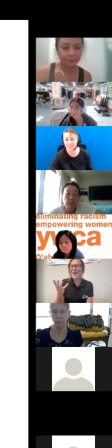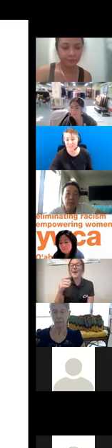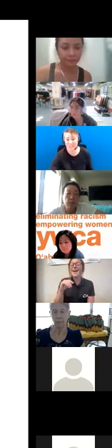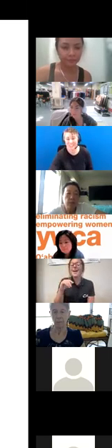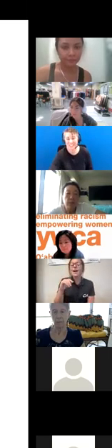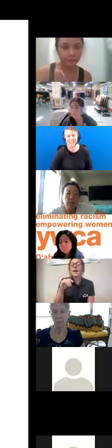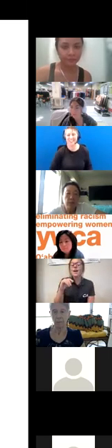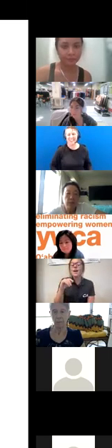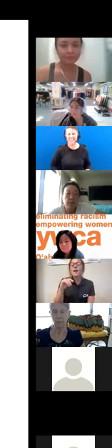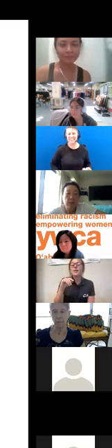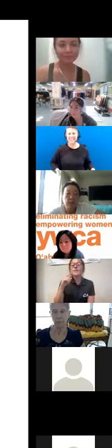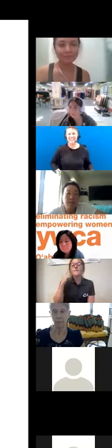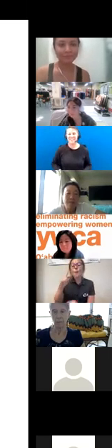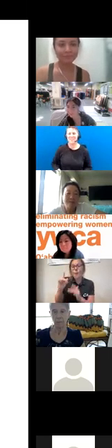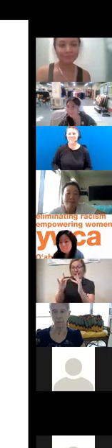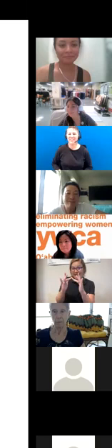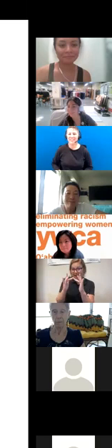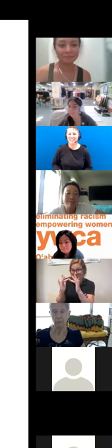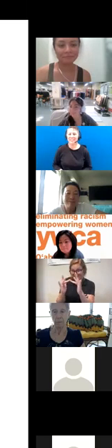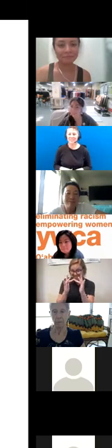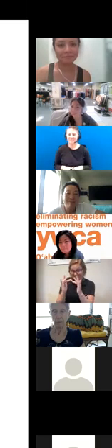It's a tough question, I know.